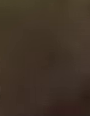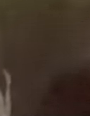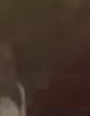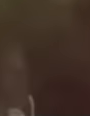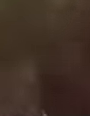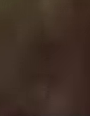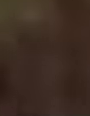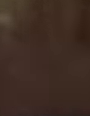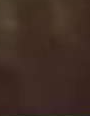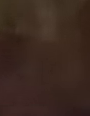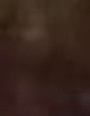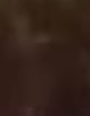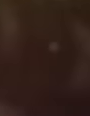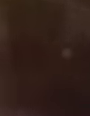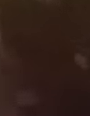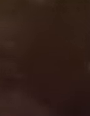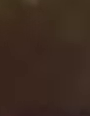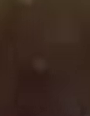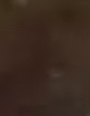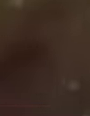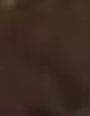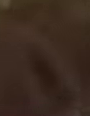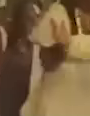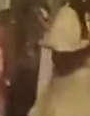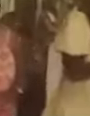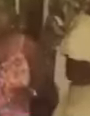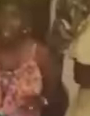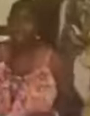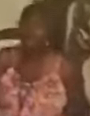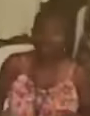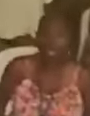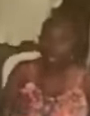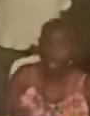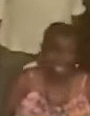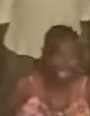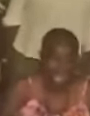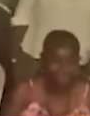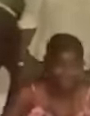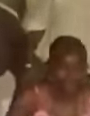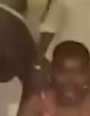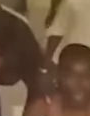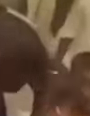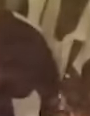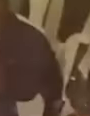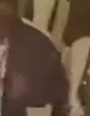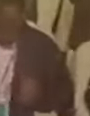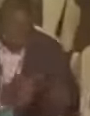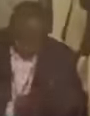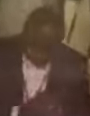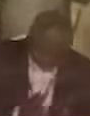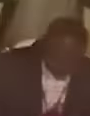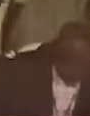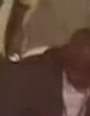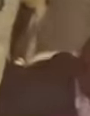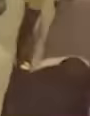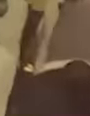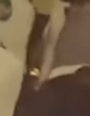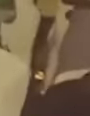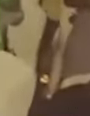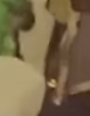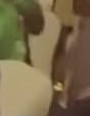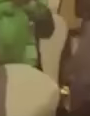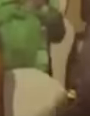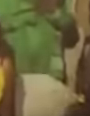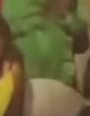Someone is praying right to the back. Make sure you are praying. Make sure you are praying. This is for